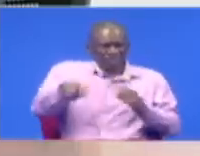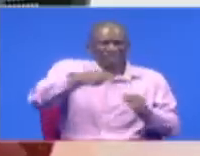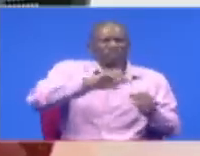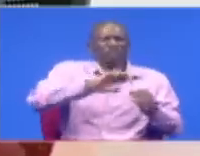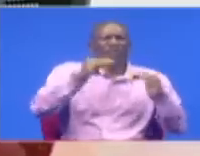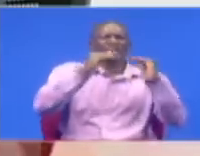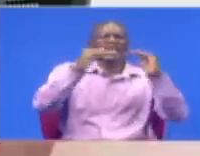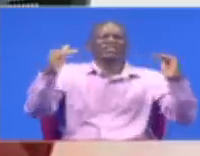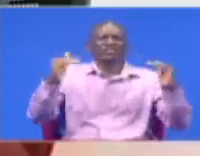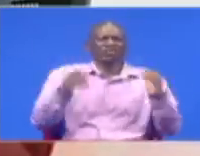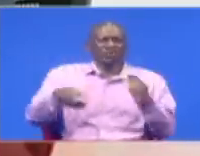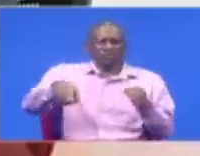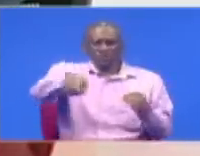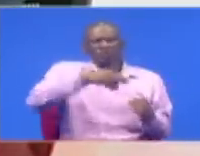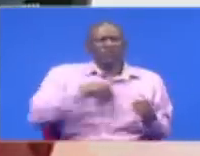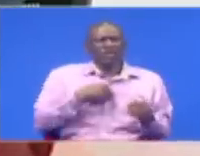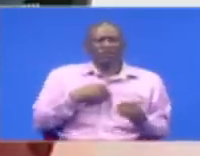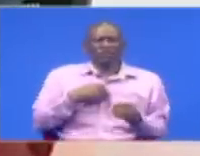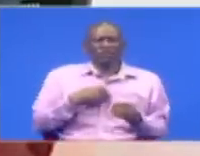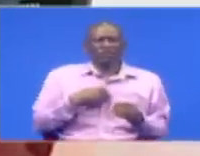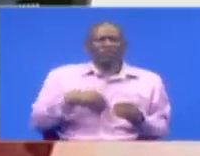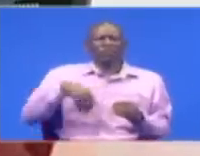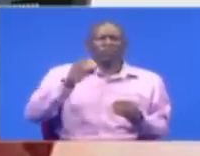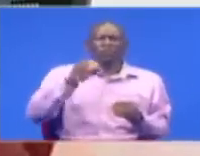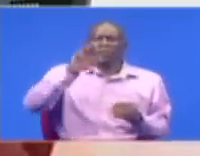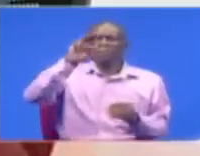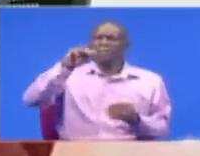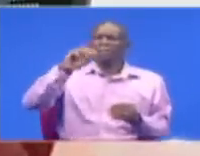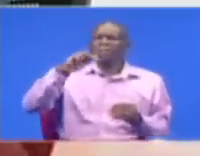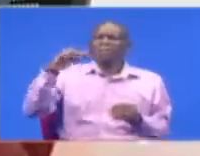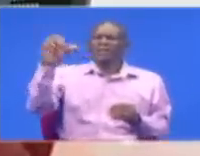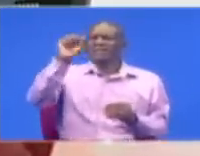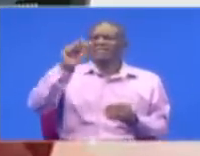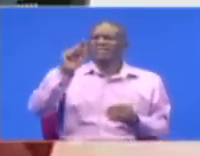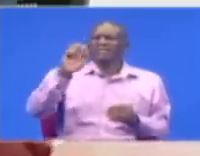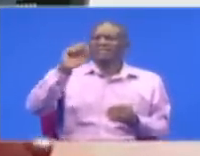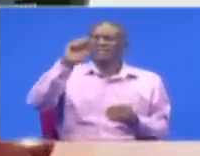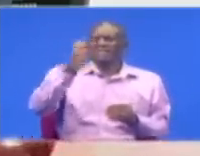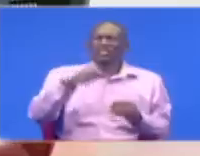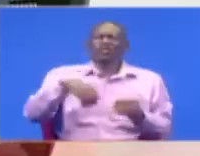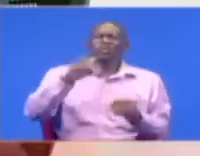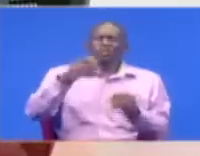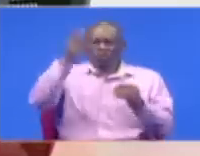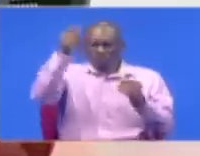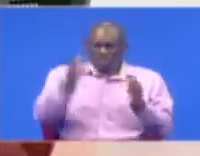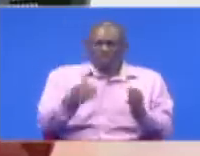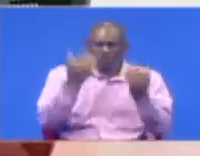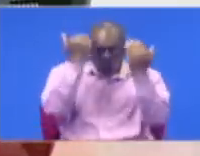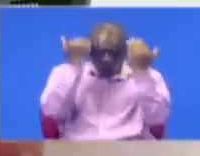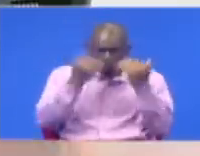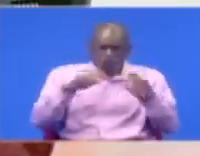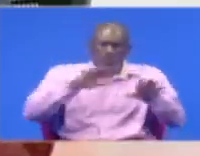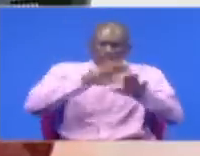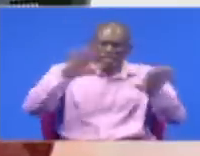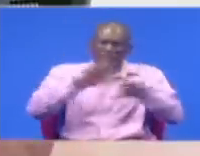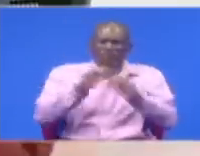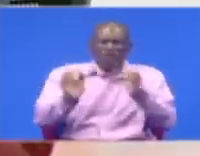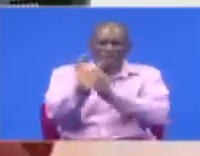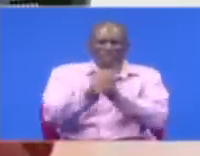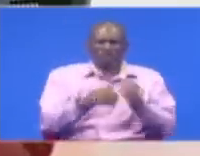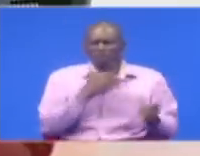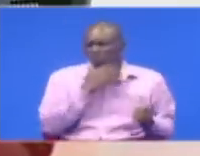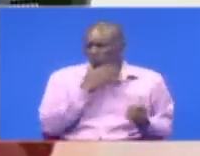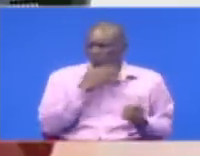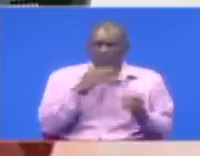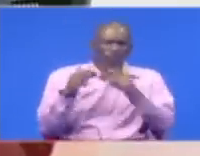level. We have more magistrates, more judges, courts all over the country, a wonderful